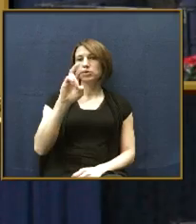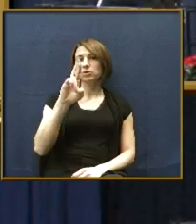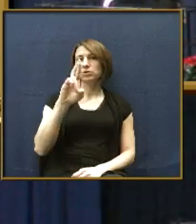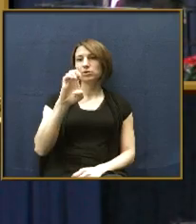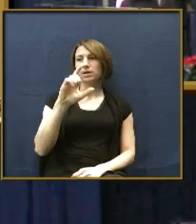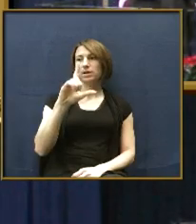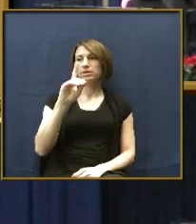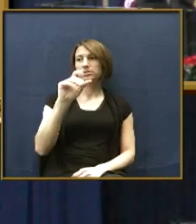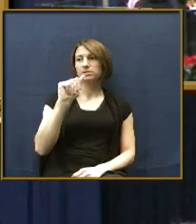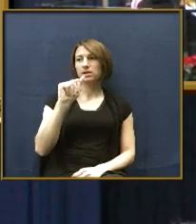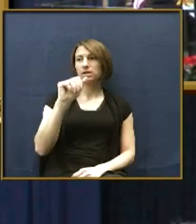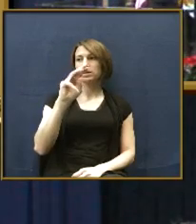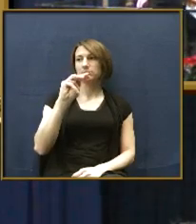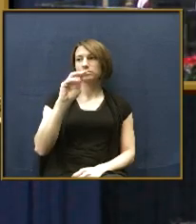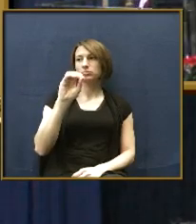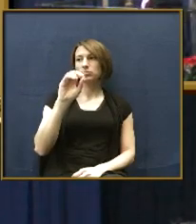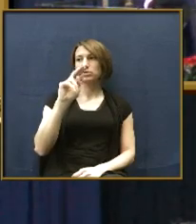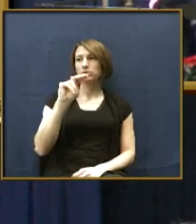Montejano.